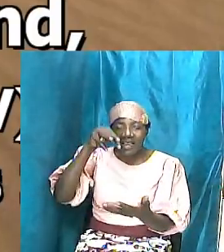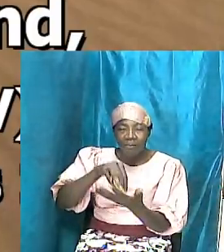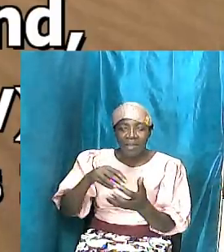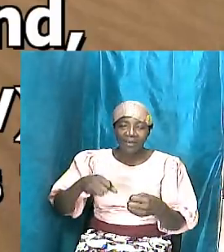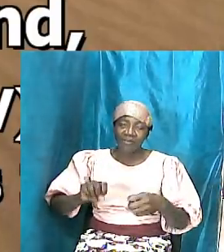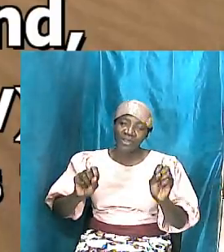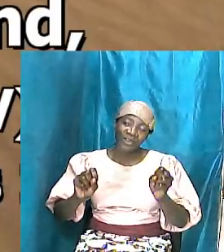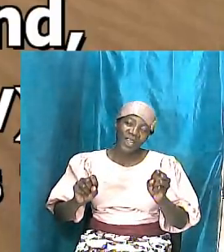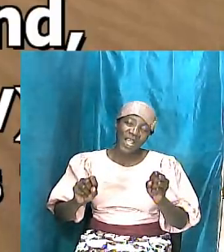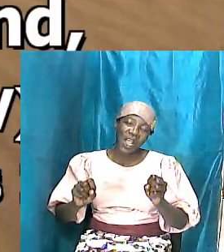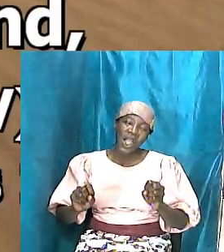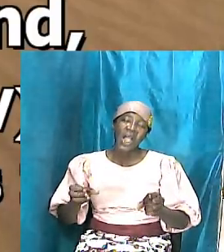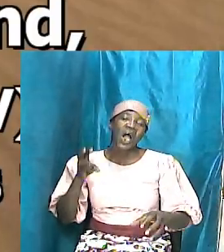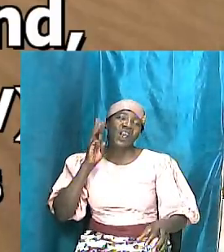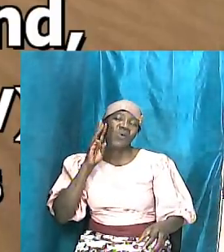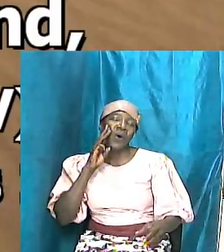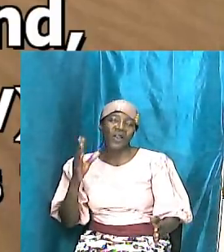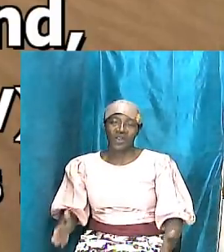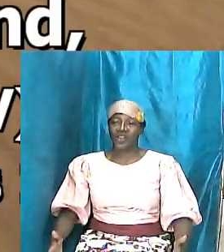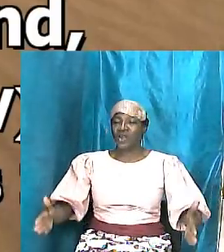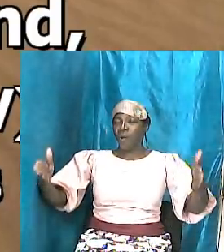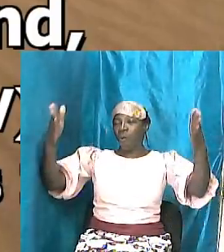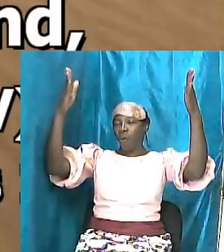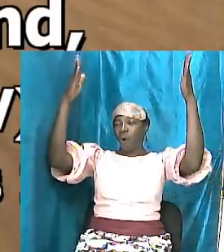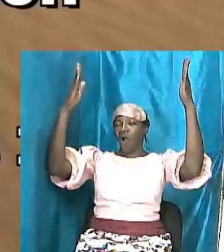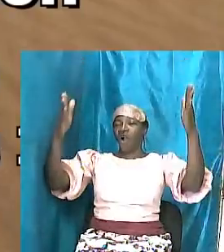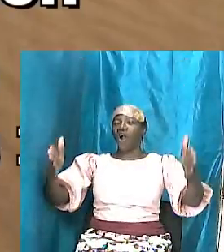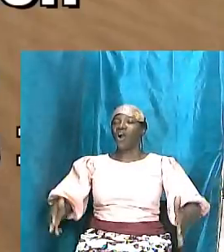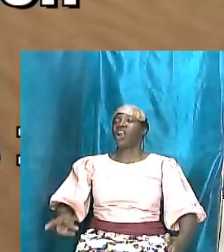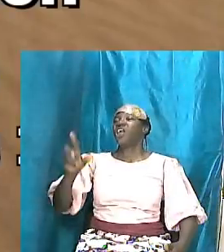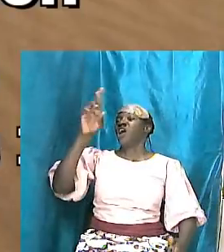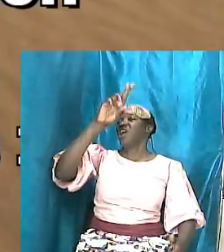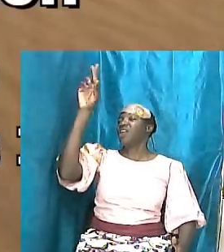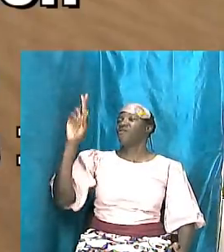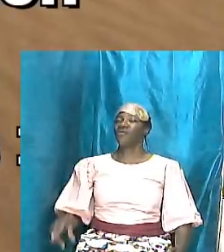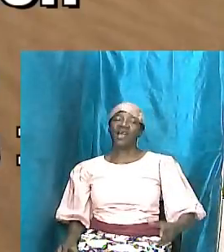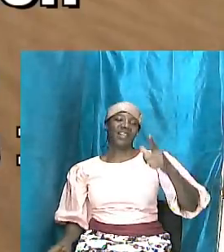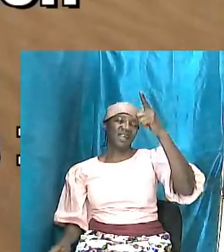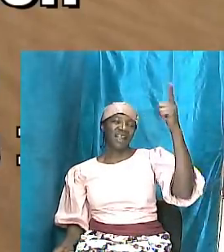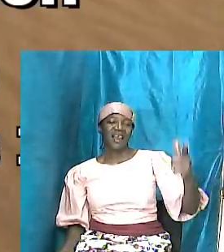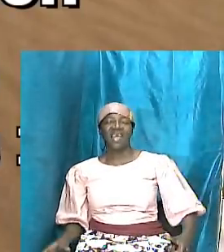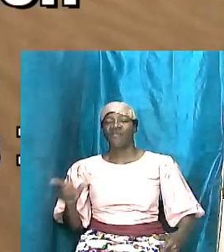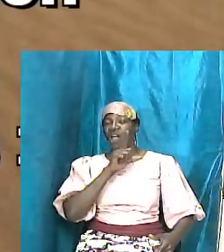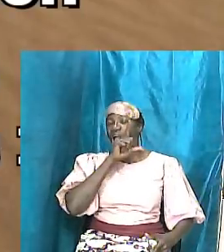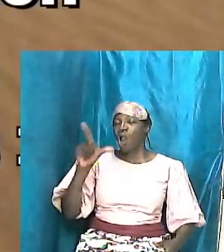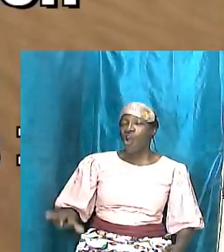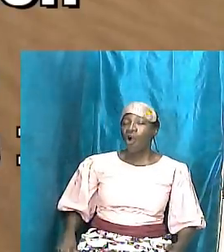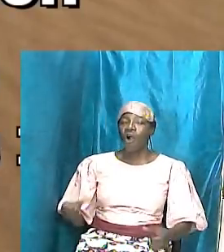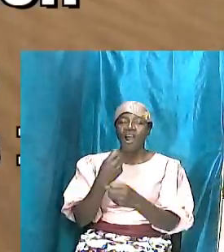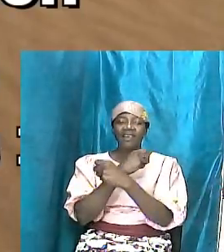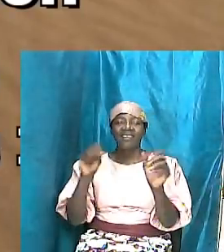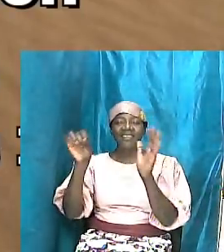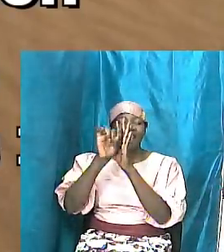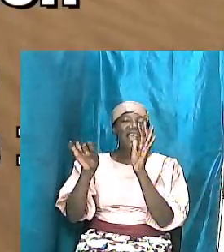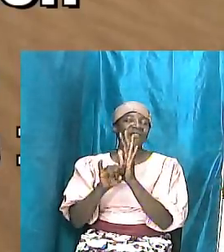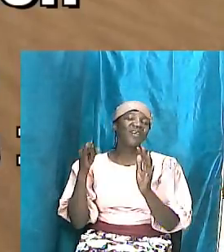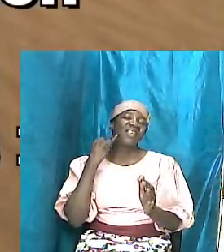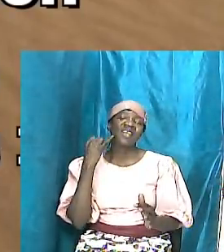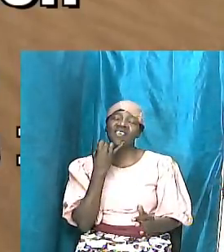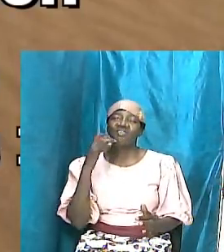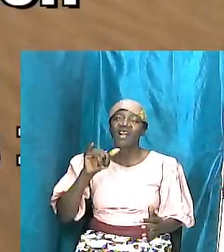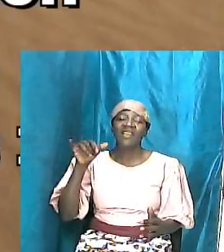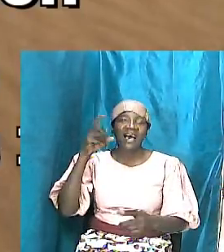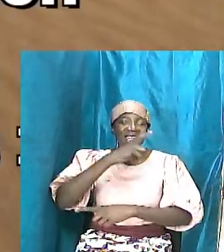were a wall unto them on their right hand and on their left. And the Lord saved Israel that day out of the hand